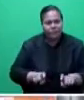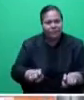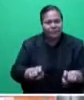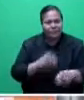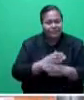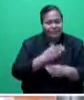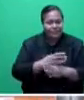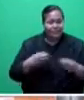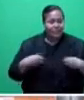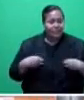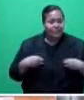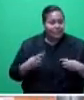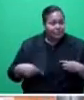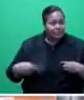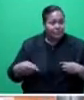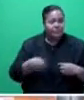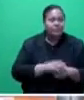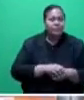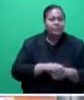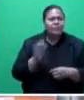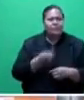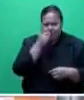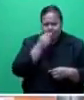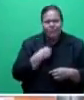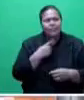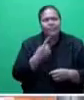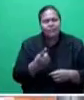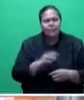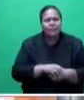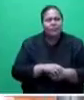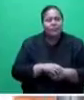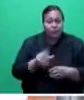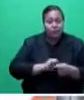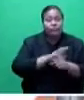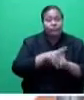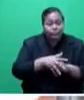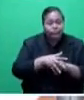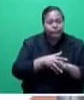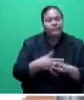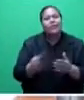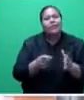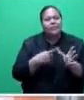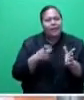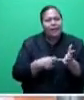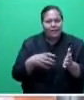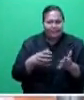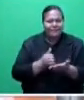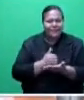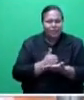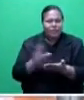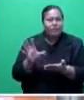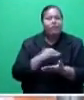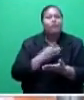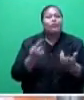and provides clarification on the meaning of an Act of God during the COVID-19 period. Mr Speaker, sir, consultations